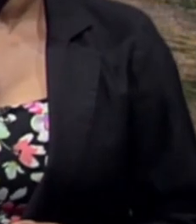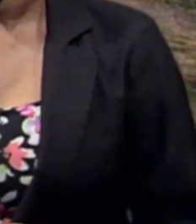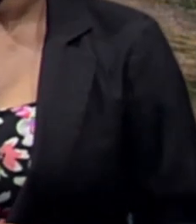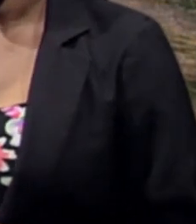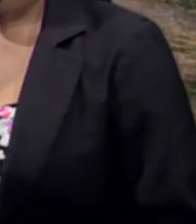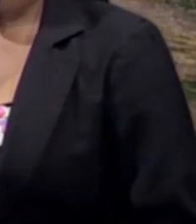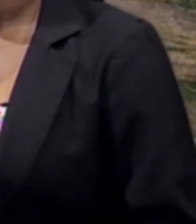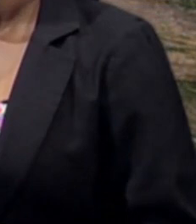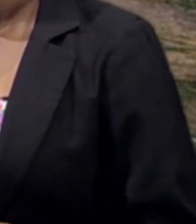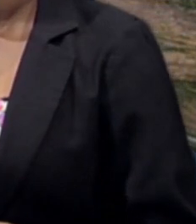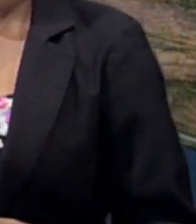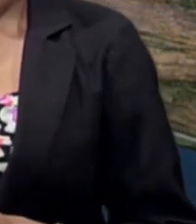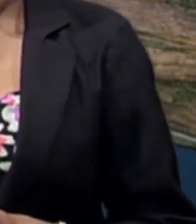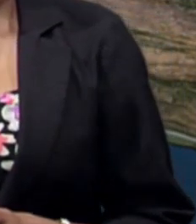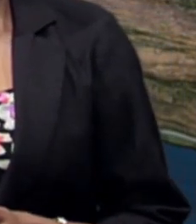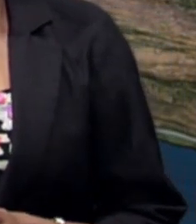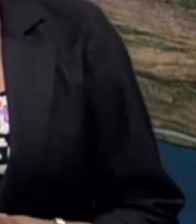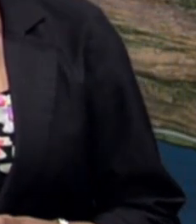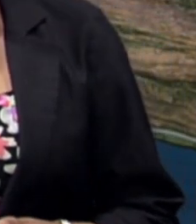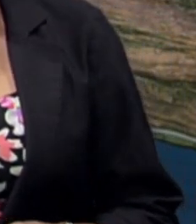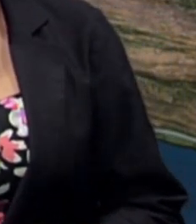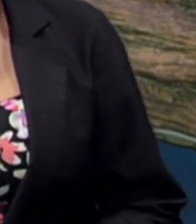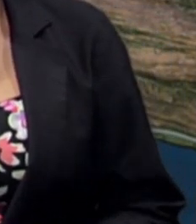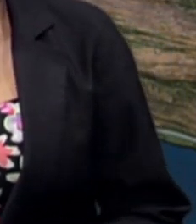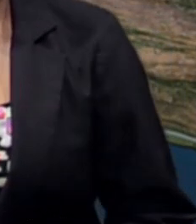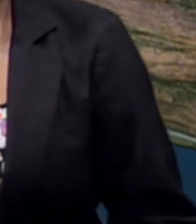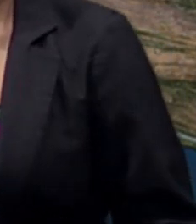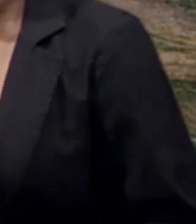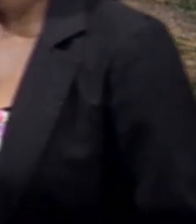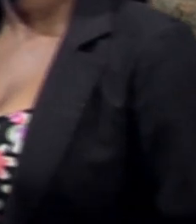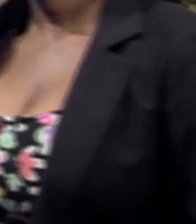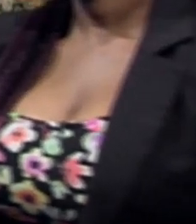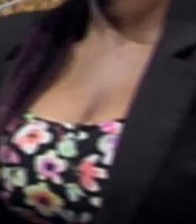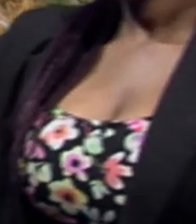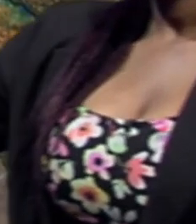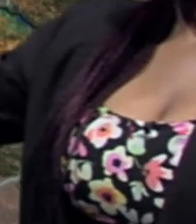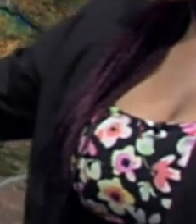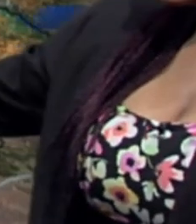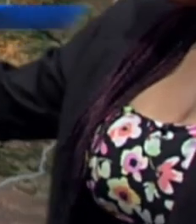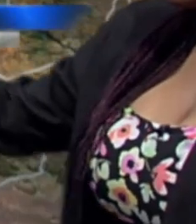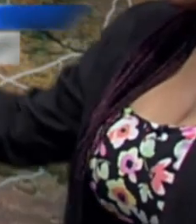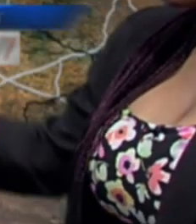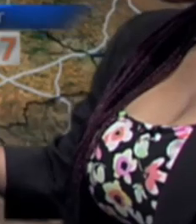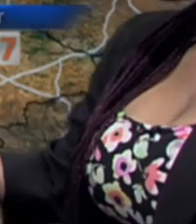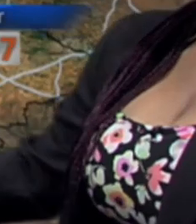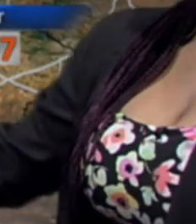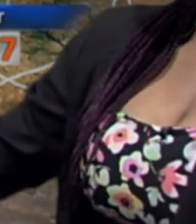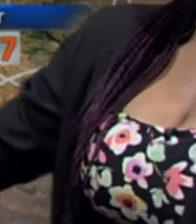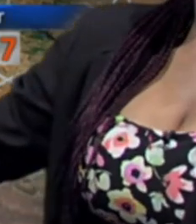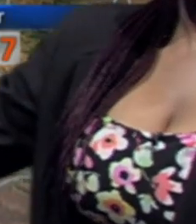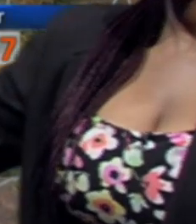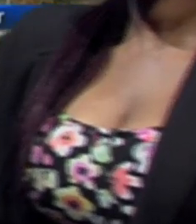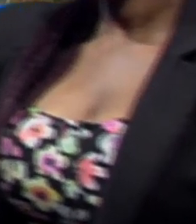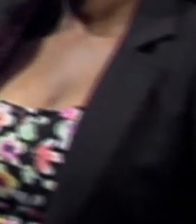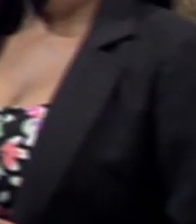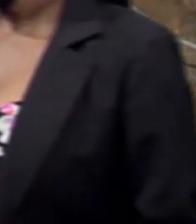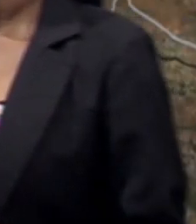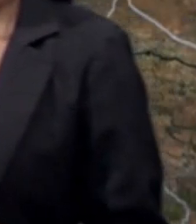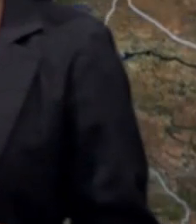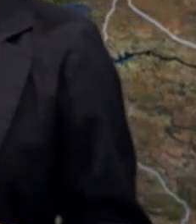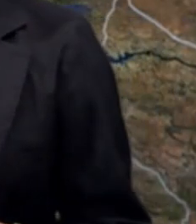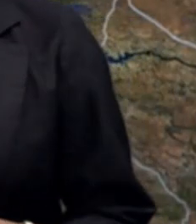di le 20 fa re belela Hermanus ka digata di le 12 go ya go di le 19 Northern Cape mo province go tla nna le tlhabo ya letsatsi fa